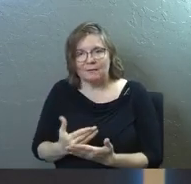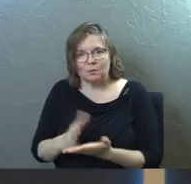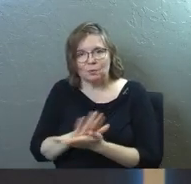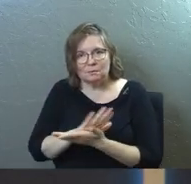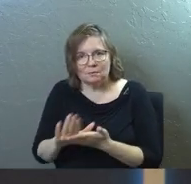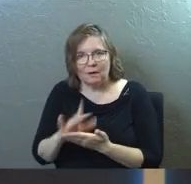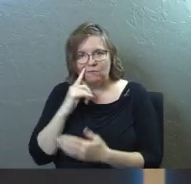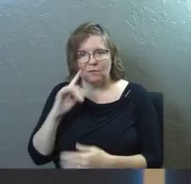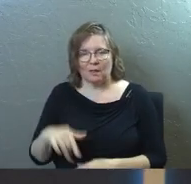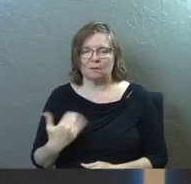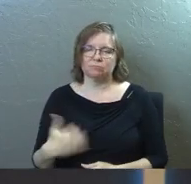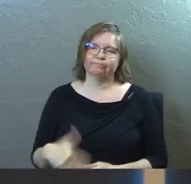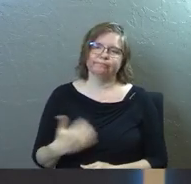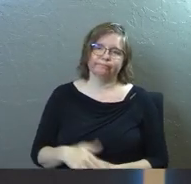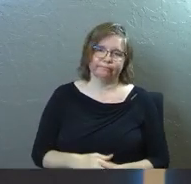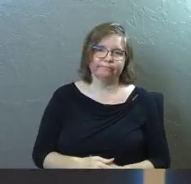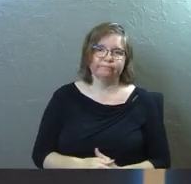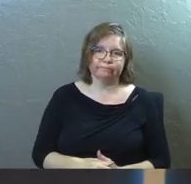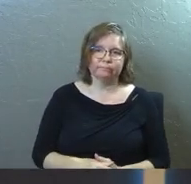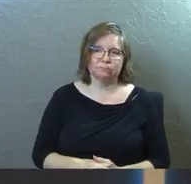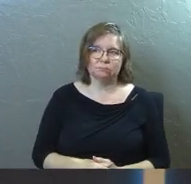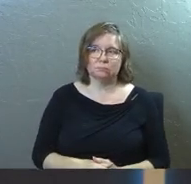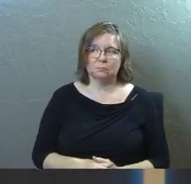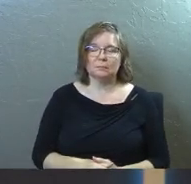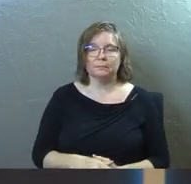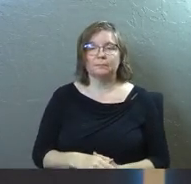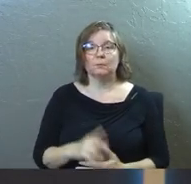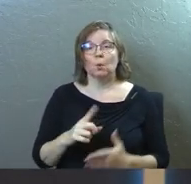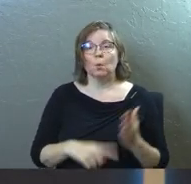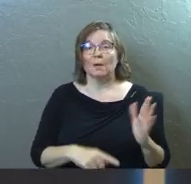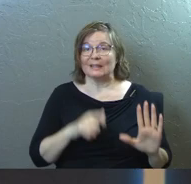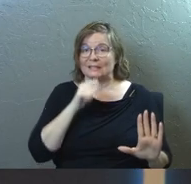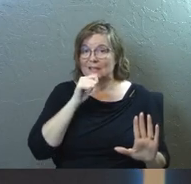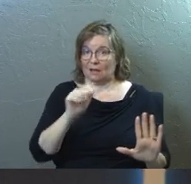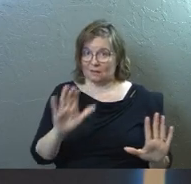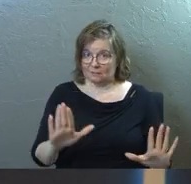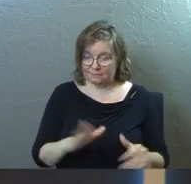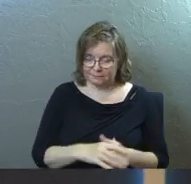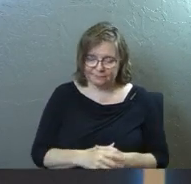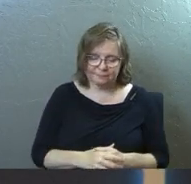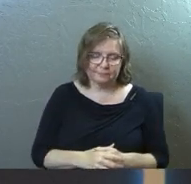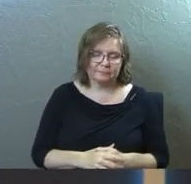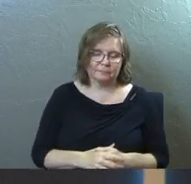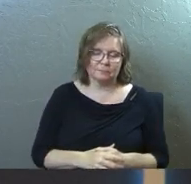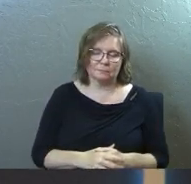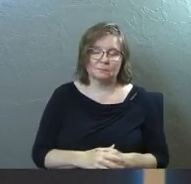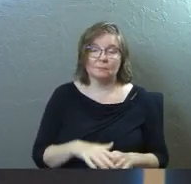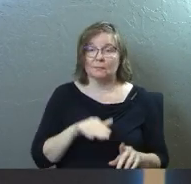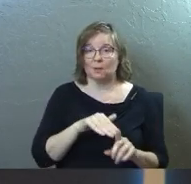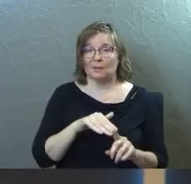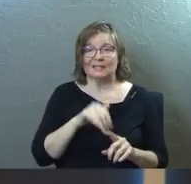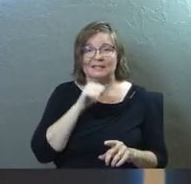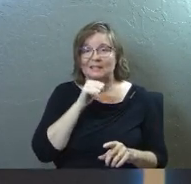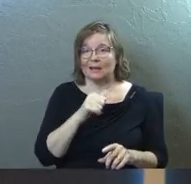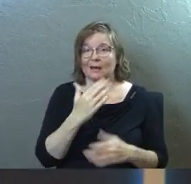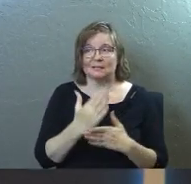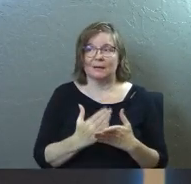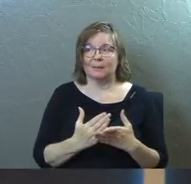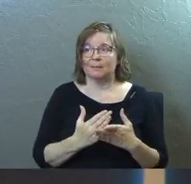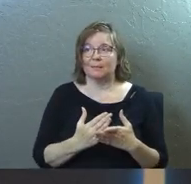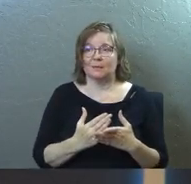kind to me for that. So here's what this is not, right? Just as a reminder, this is not